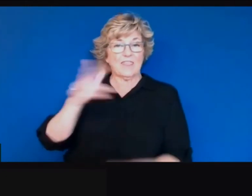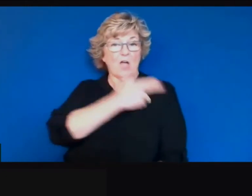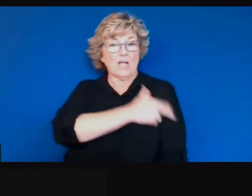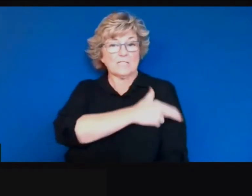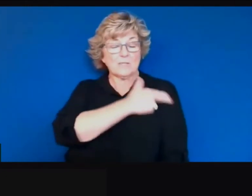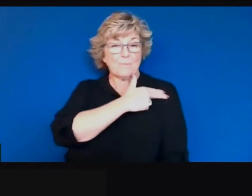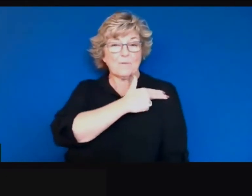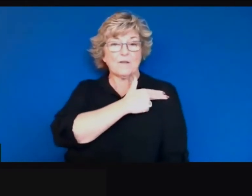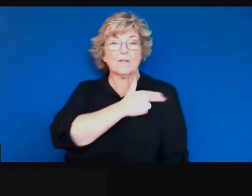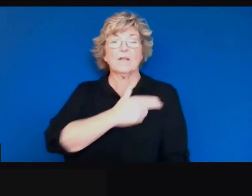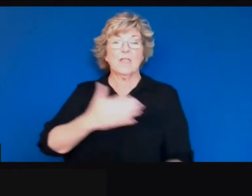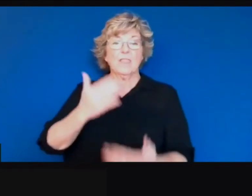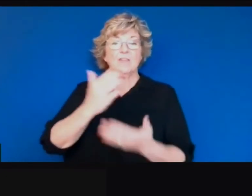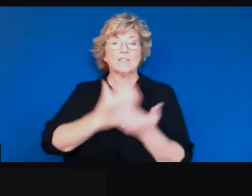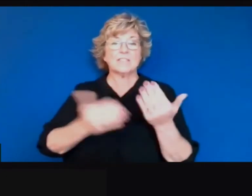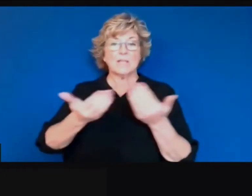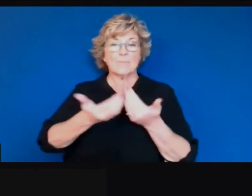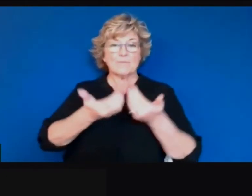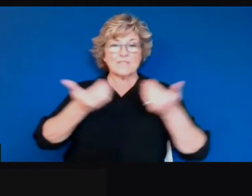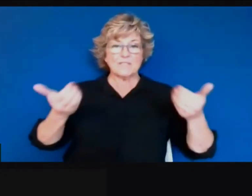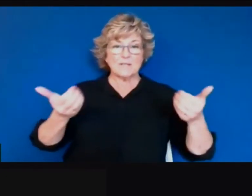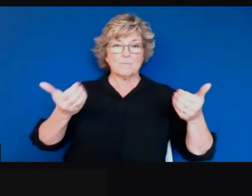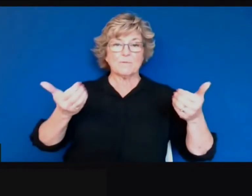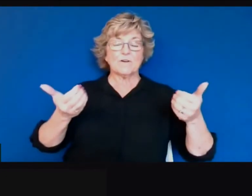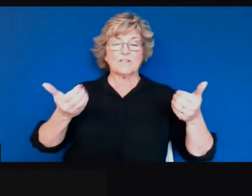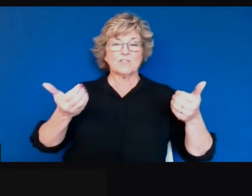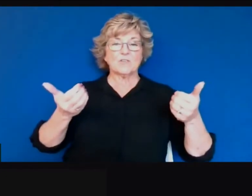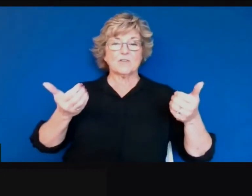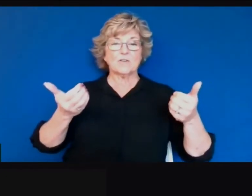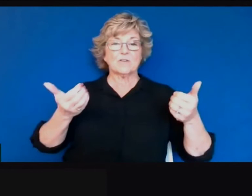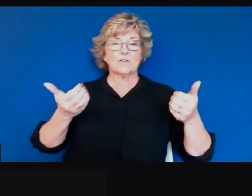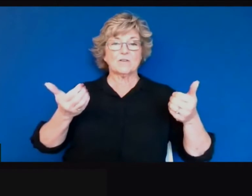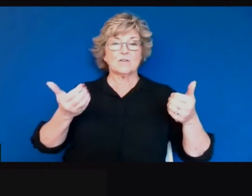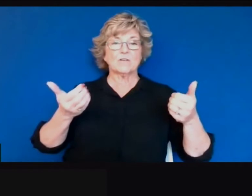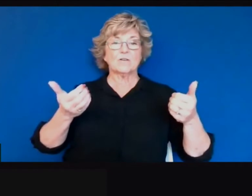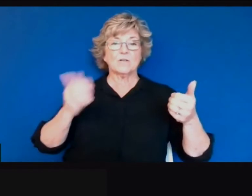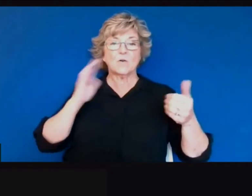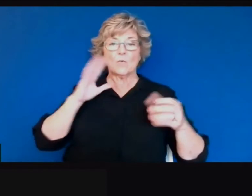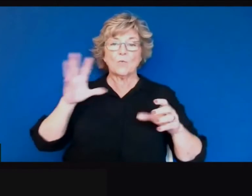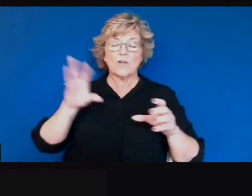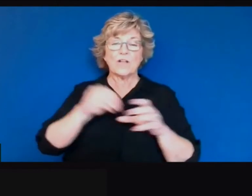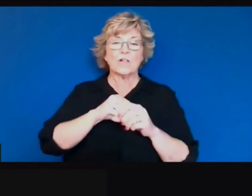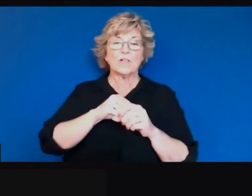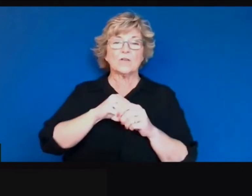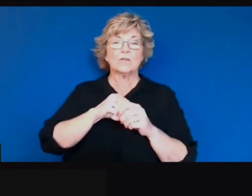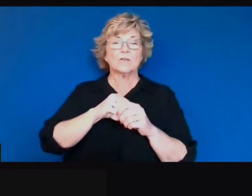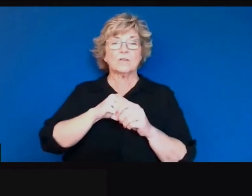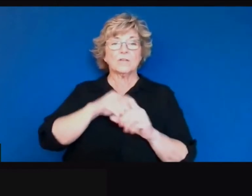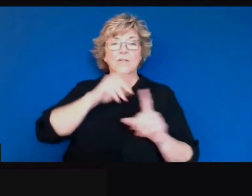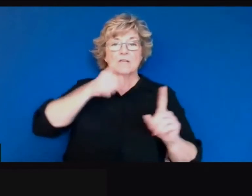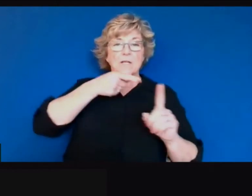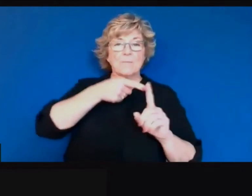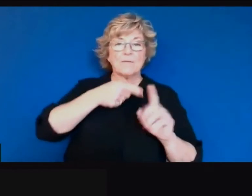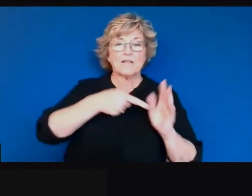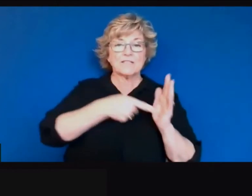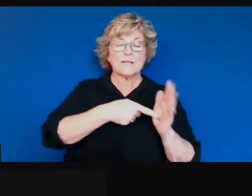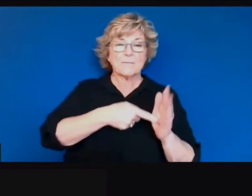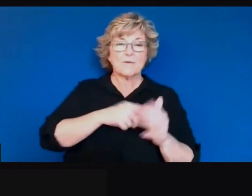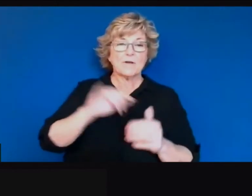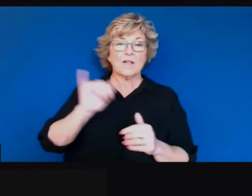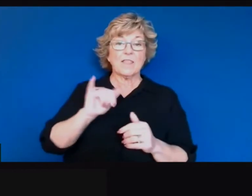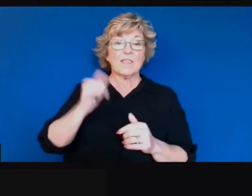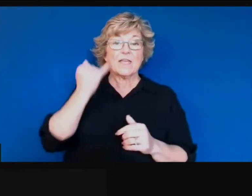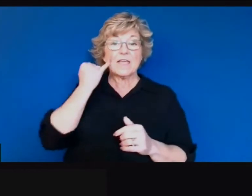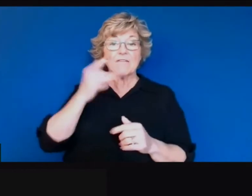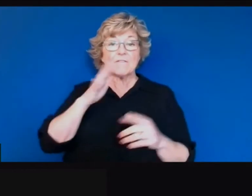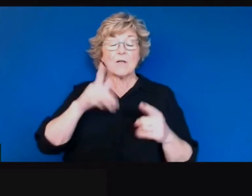some autonomy at that level. And that autonomy would include, as a specific example, if you're going